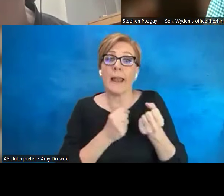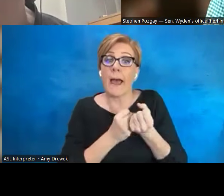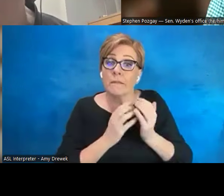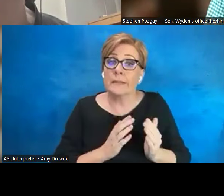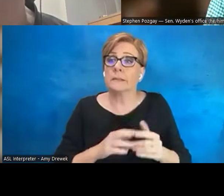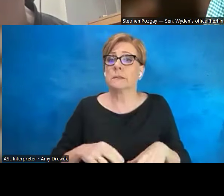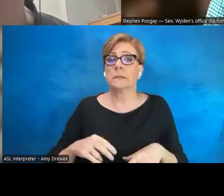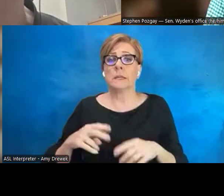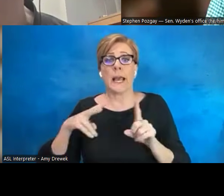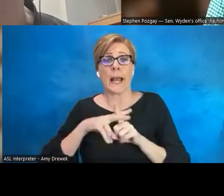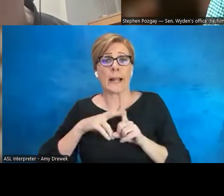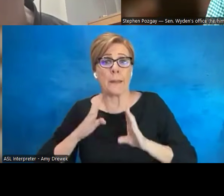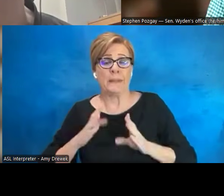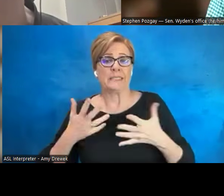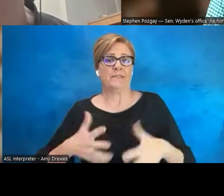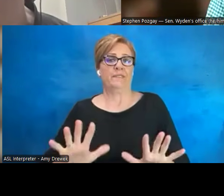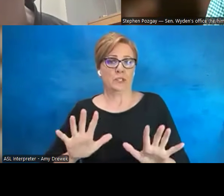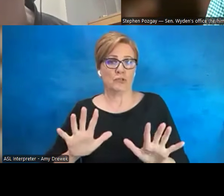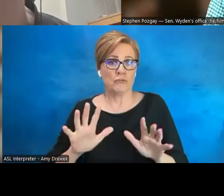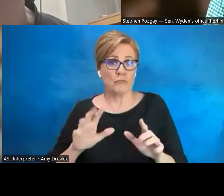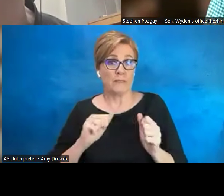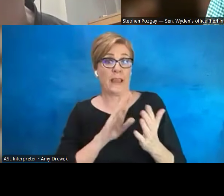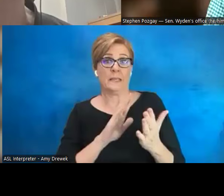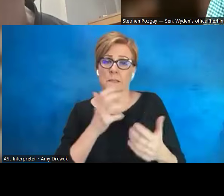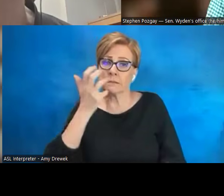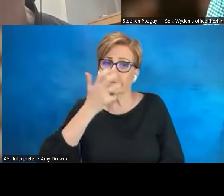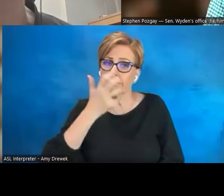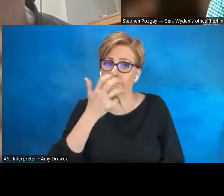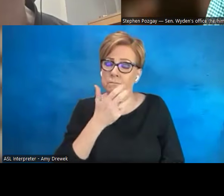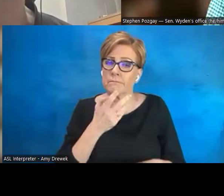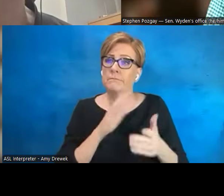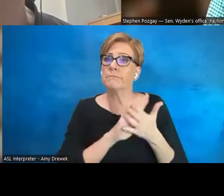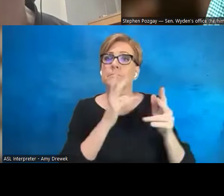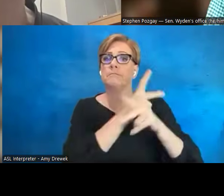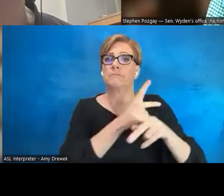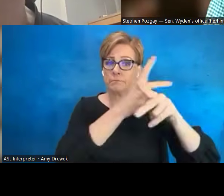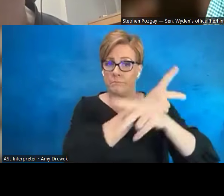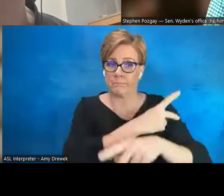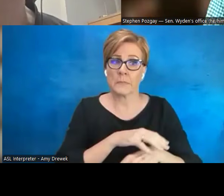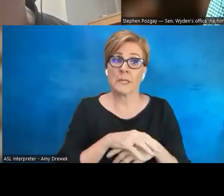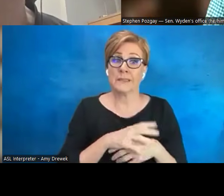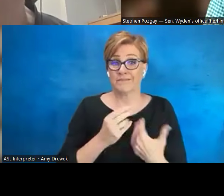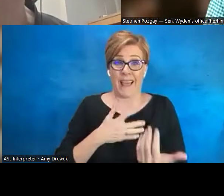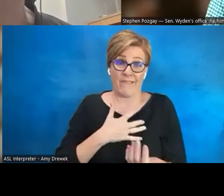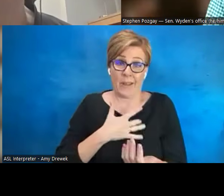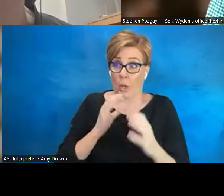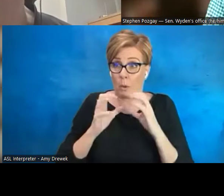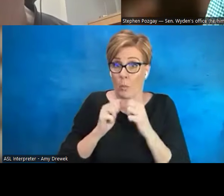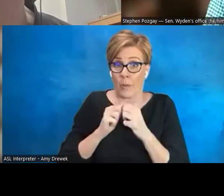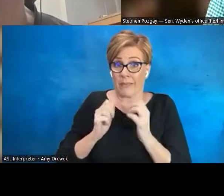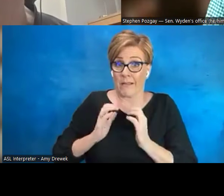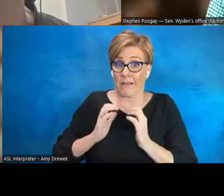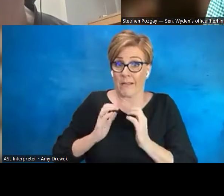which are extraordinarily high. I think in communicating with clients, honesty is always sort of the top